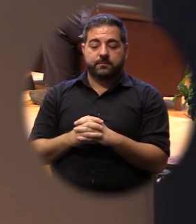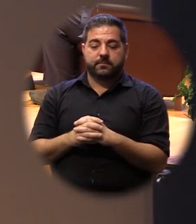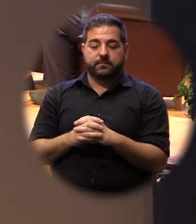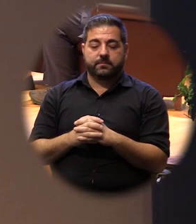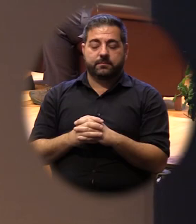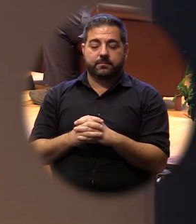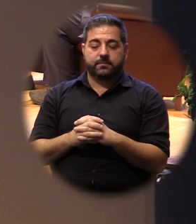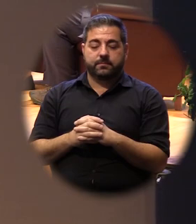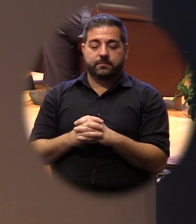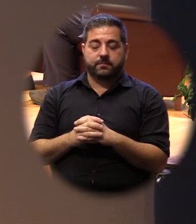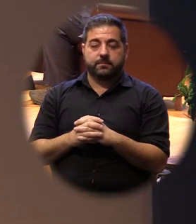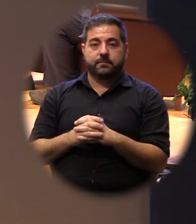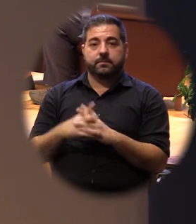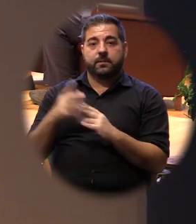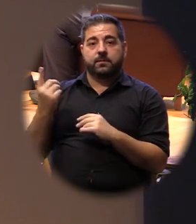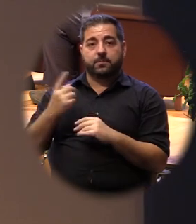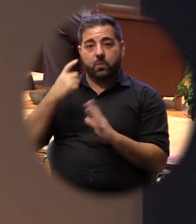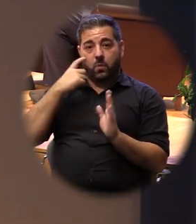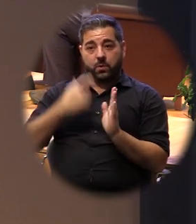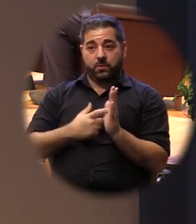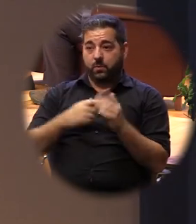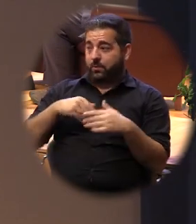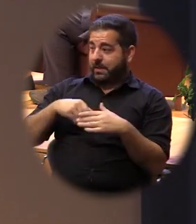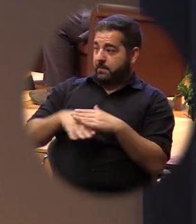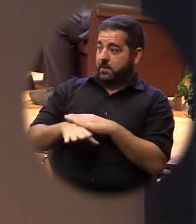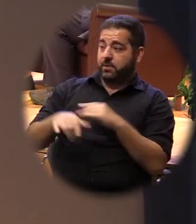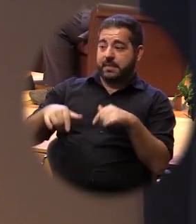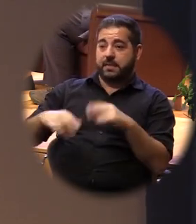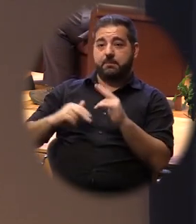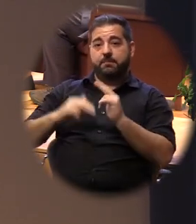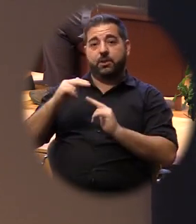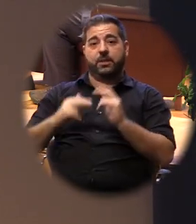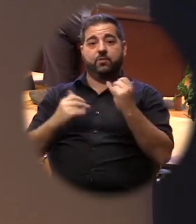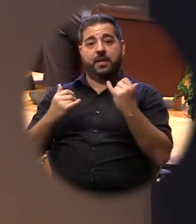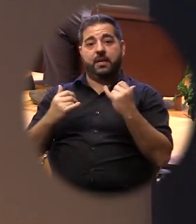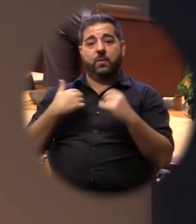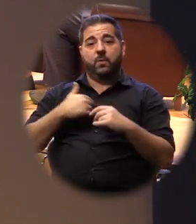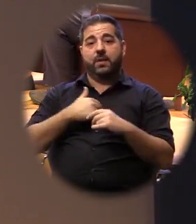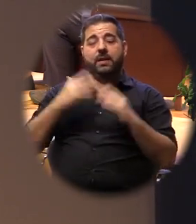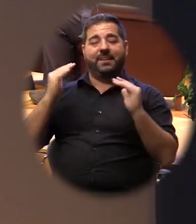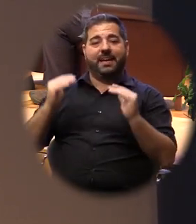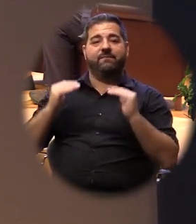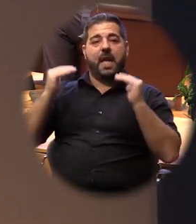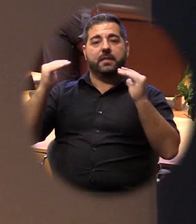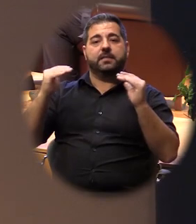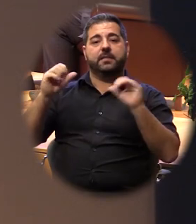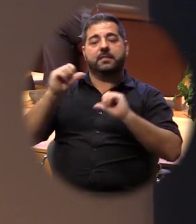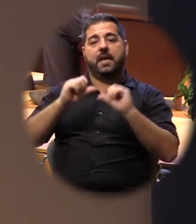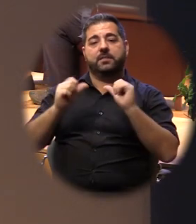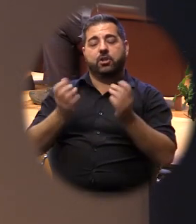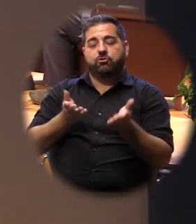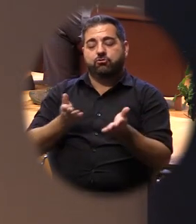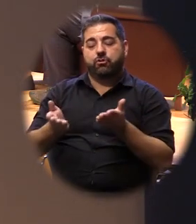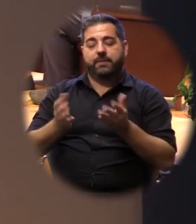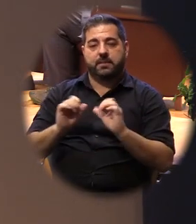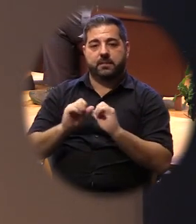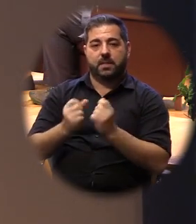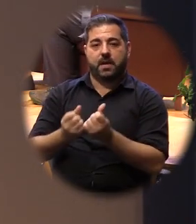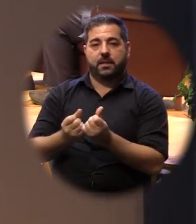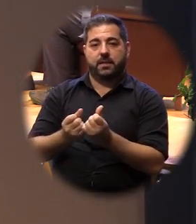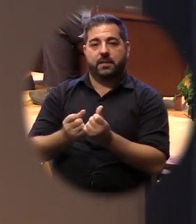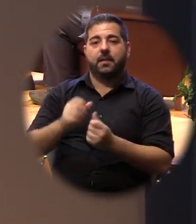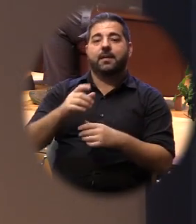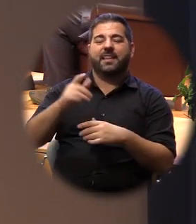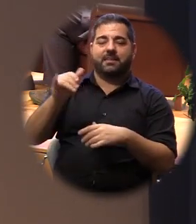Something that you may have noticed if you came into the building today is that we have Advancing Science Serving Society under the